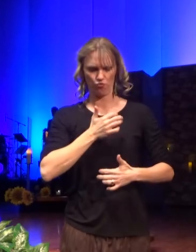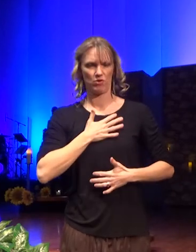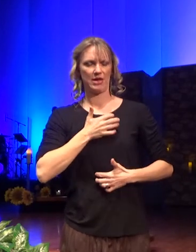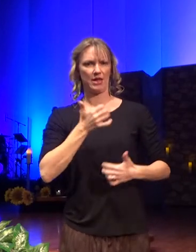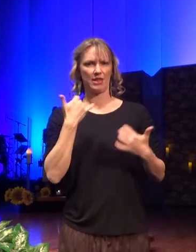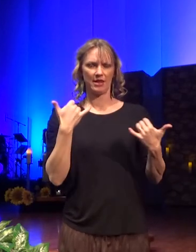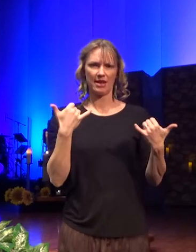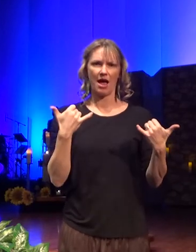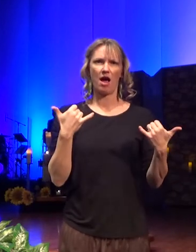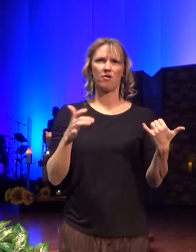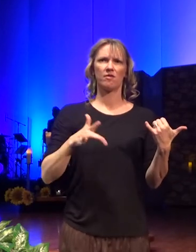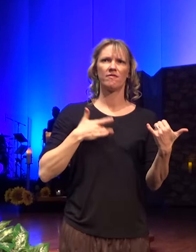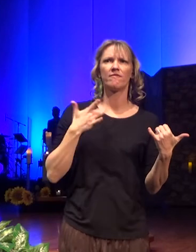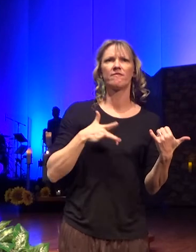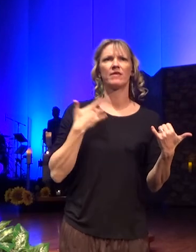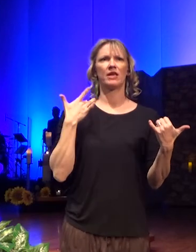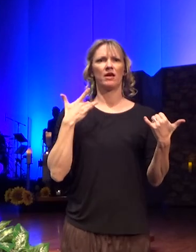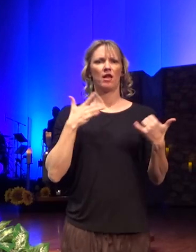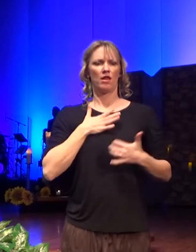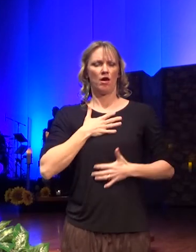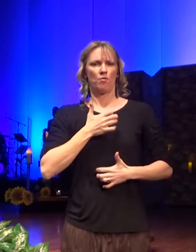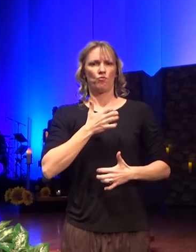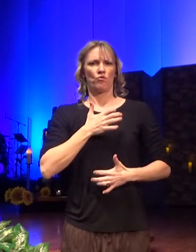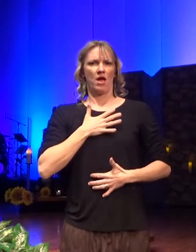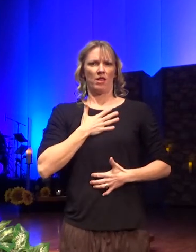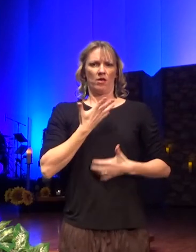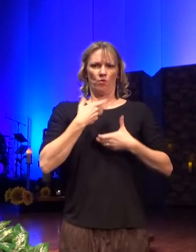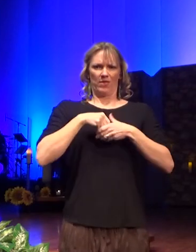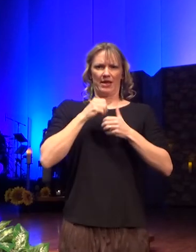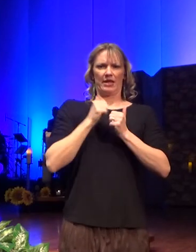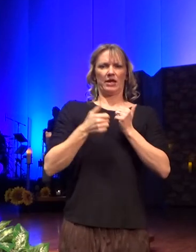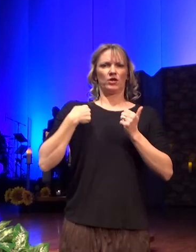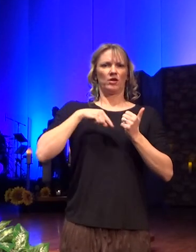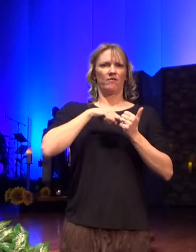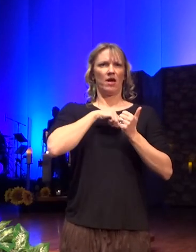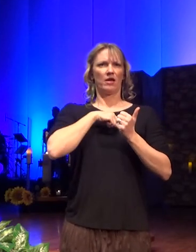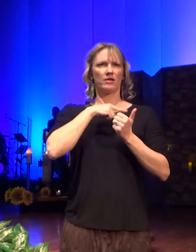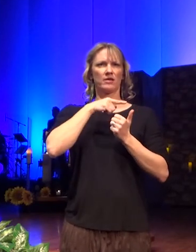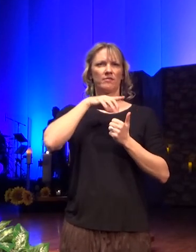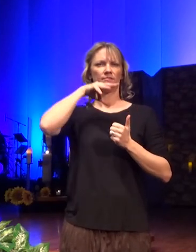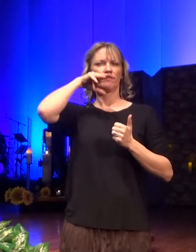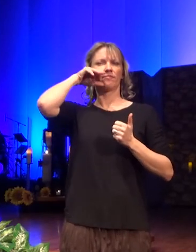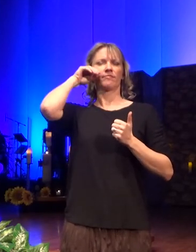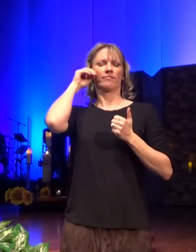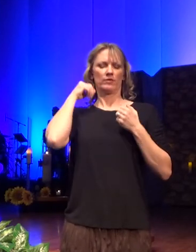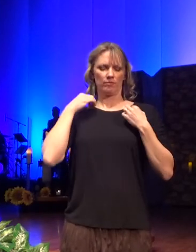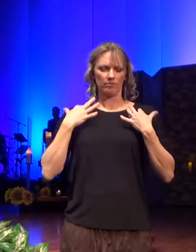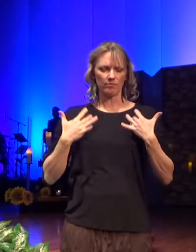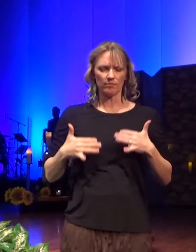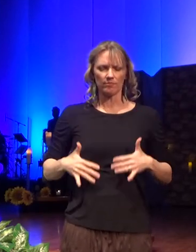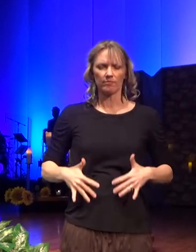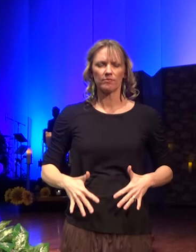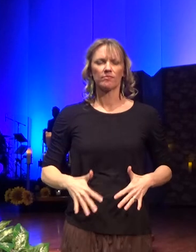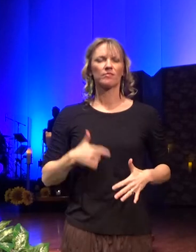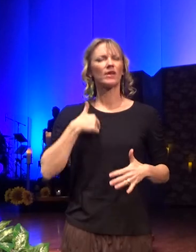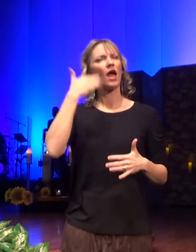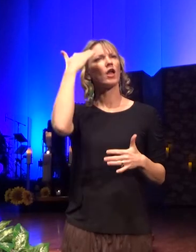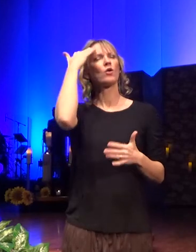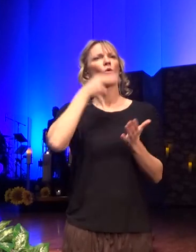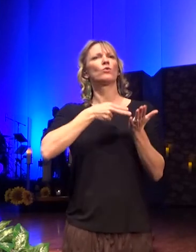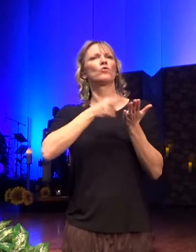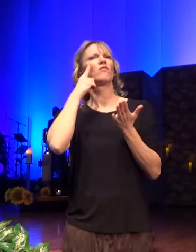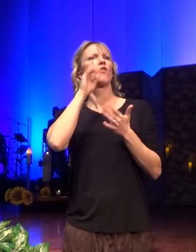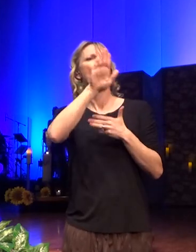now. And sensing the very movement of that breath within each one of us. I behold this truth for all